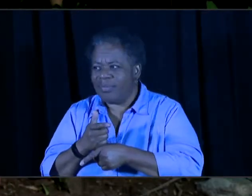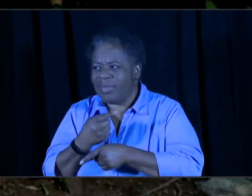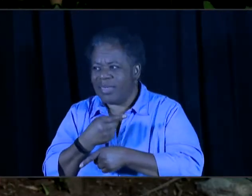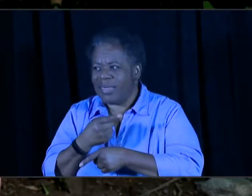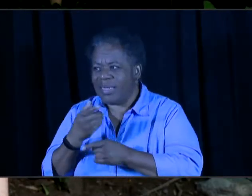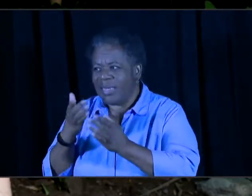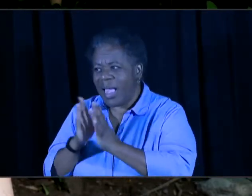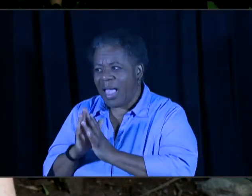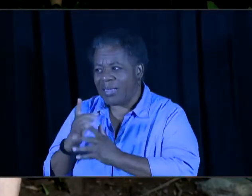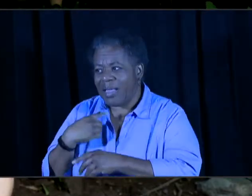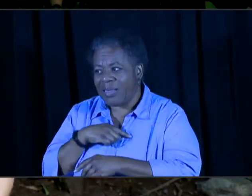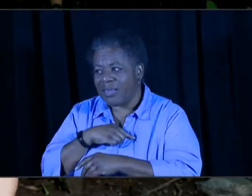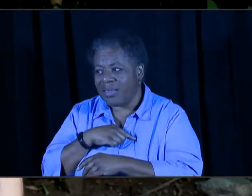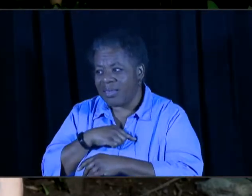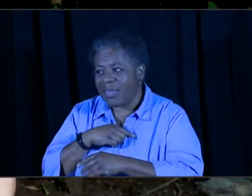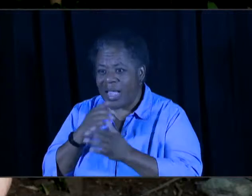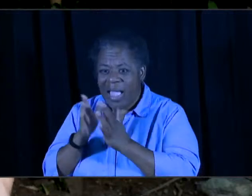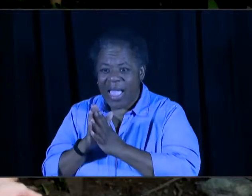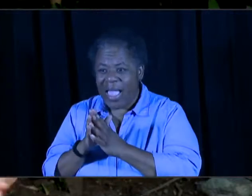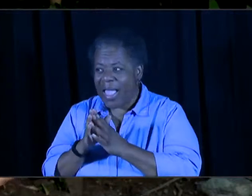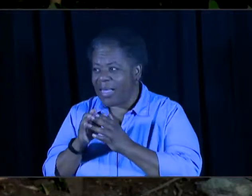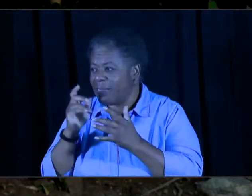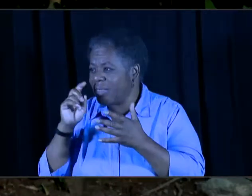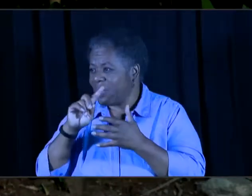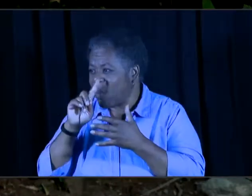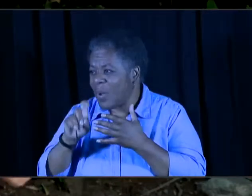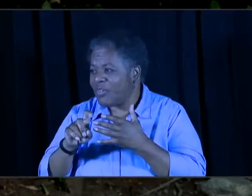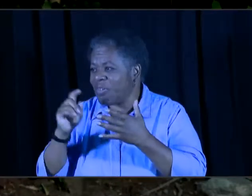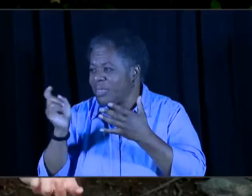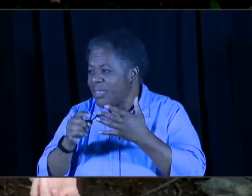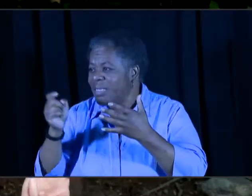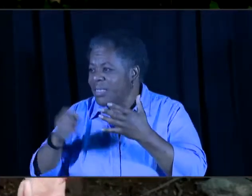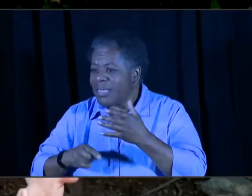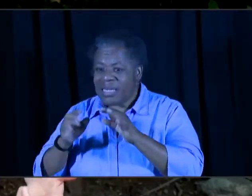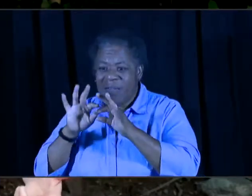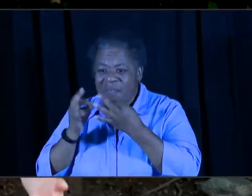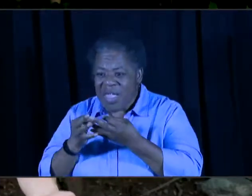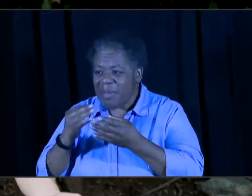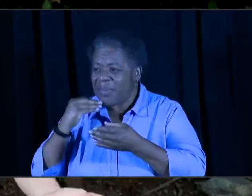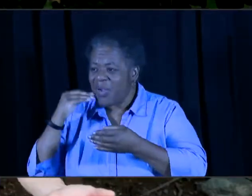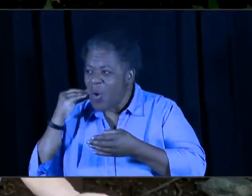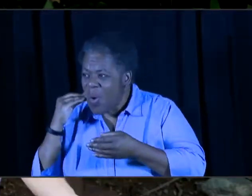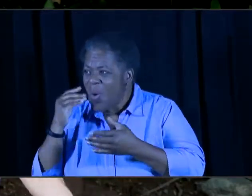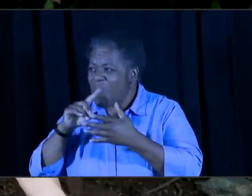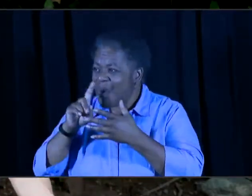Judah replied. "He asked a lot of questions, actually, about our family, about our home. How could we know what he was